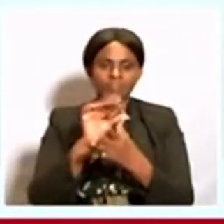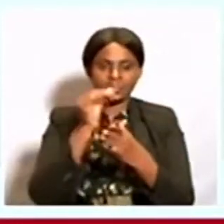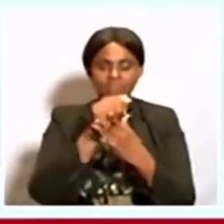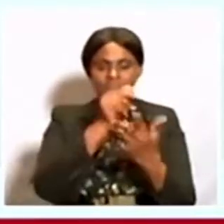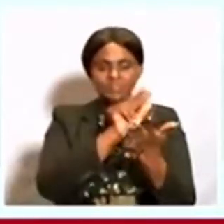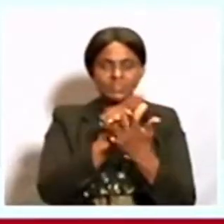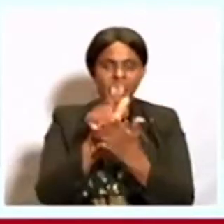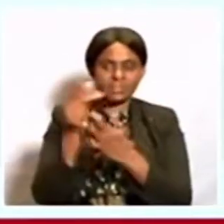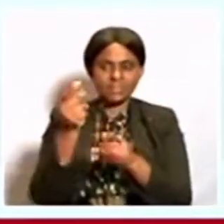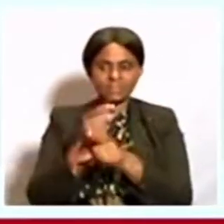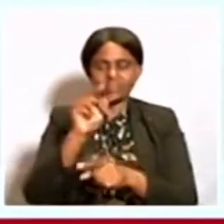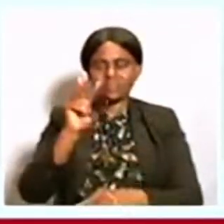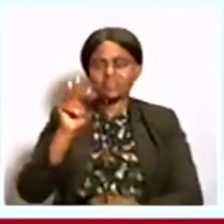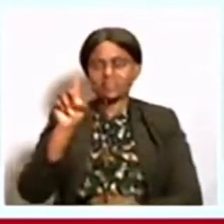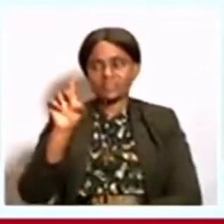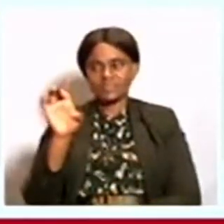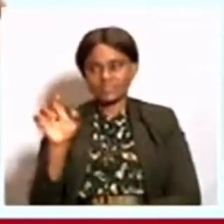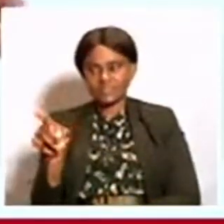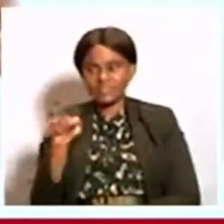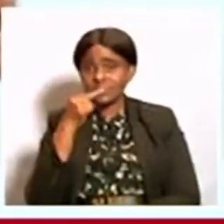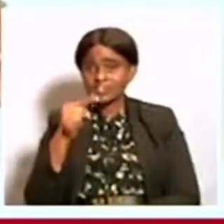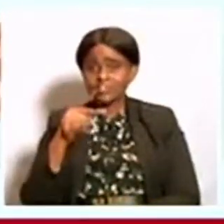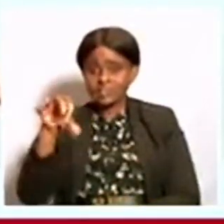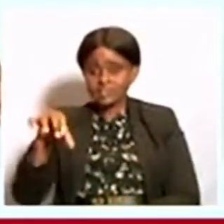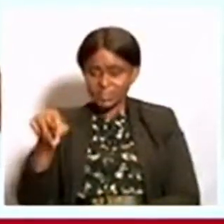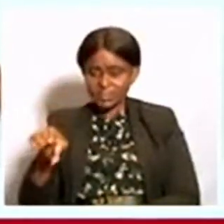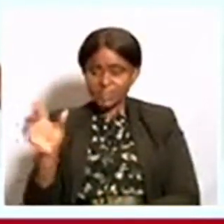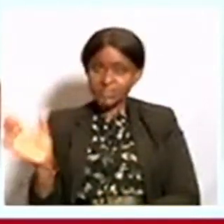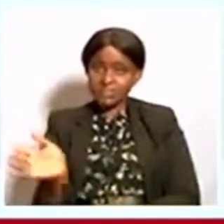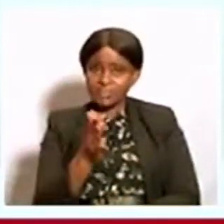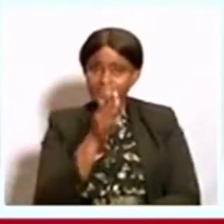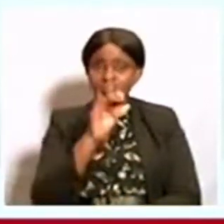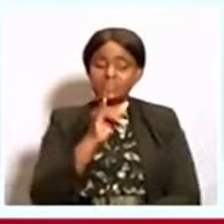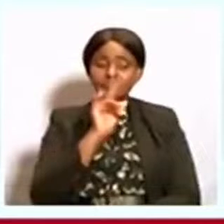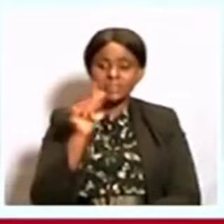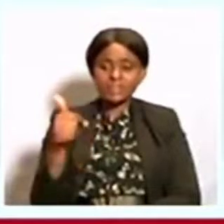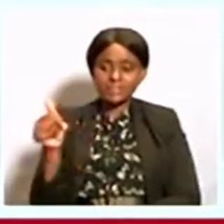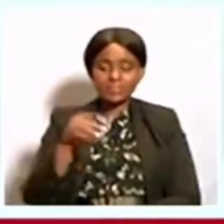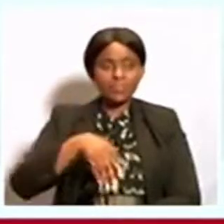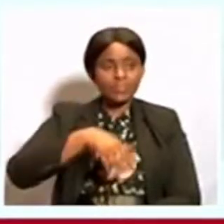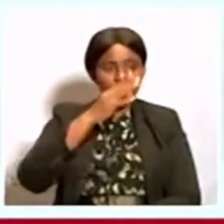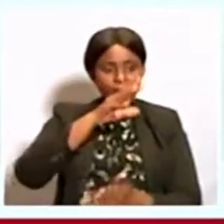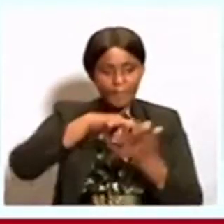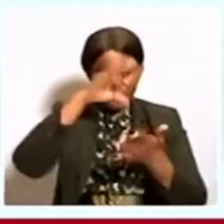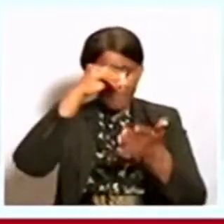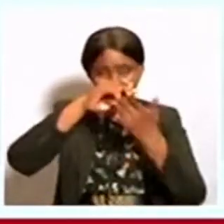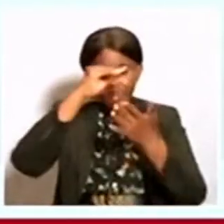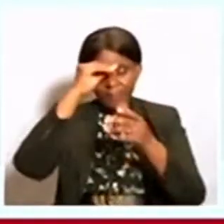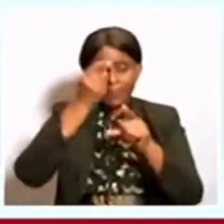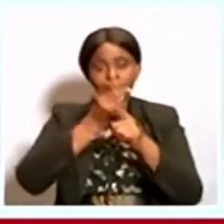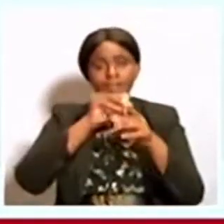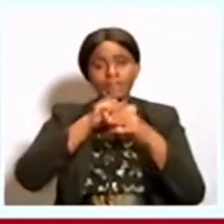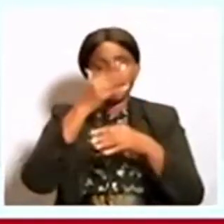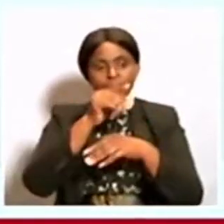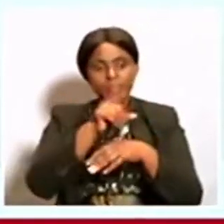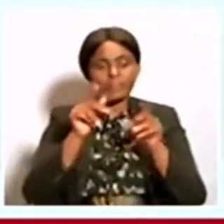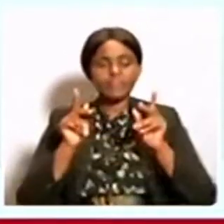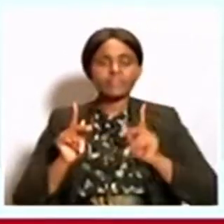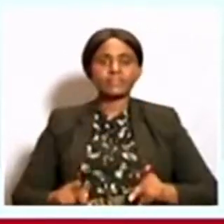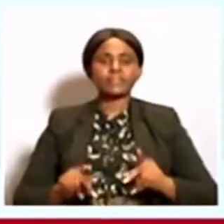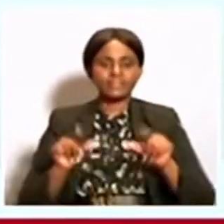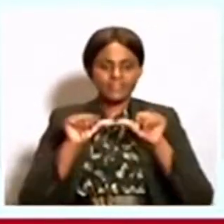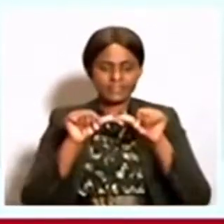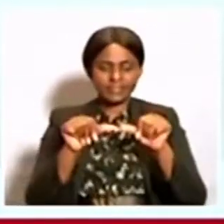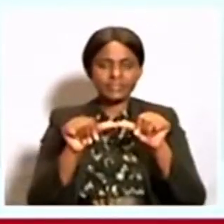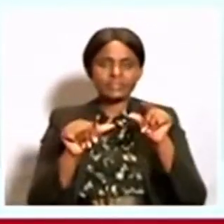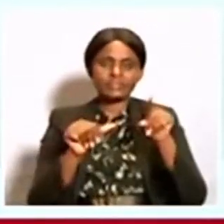approval from WDCs that that child, yes, belongs to that. Even if she goes to lane from outside, that person is still,